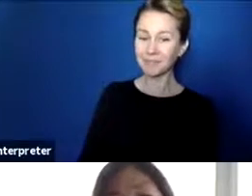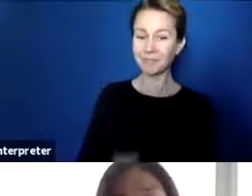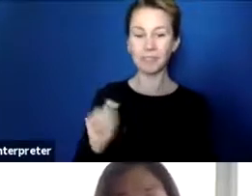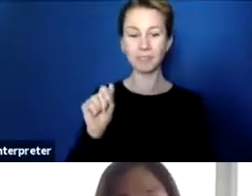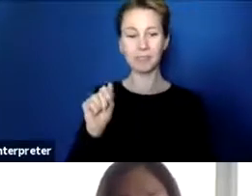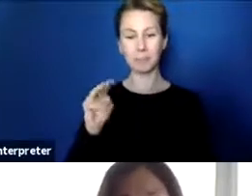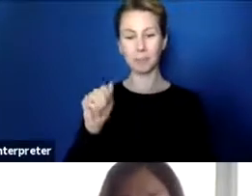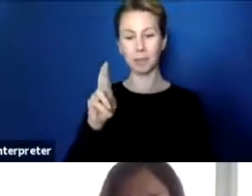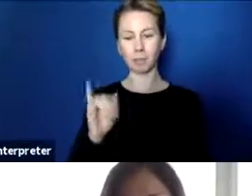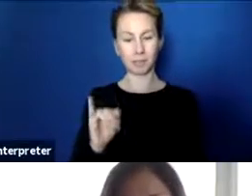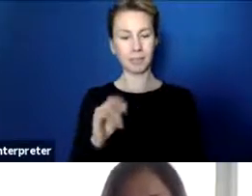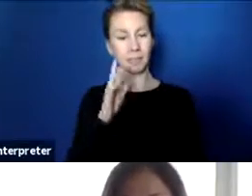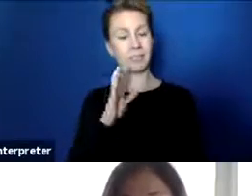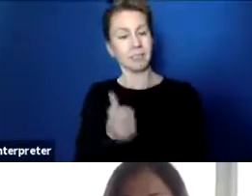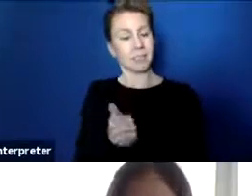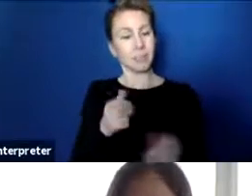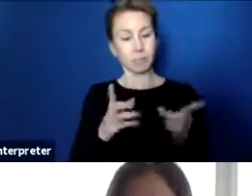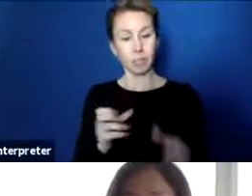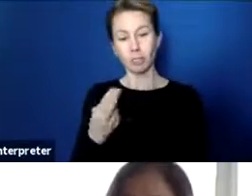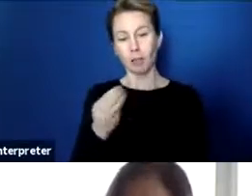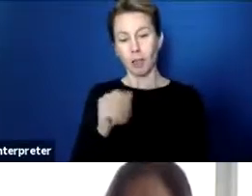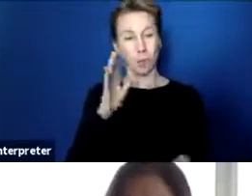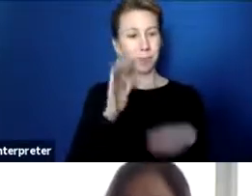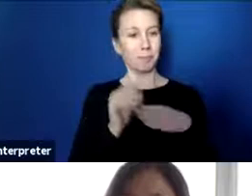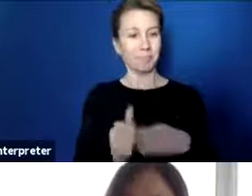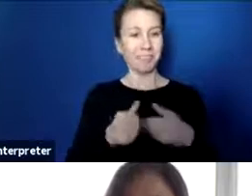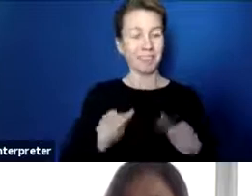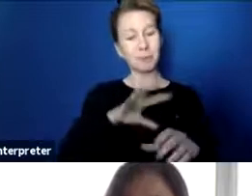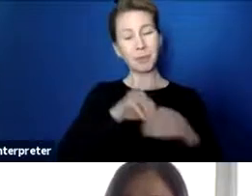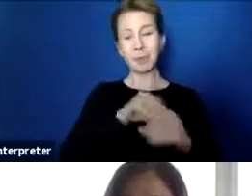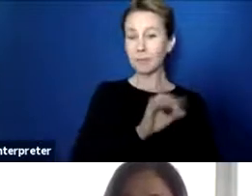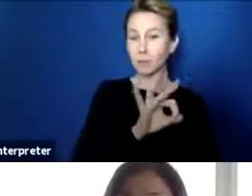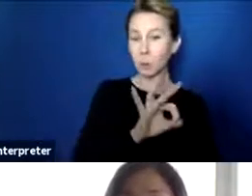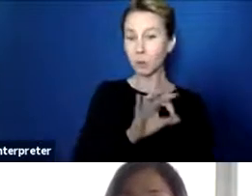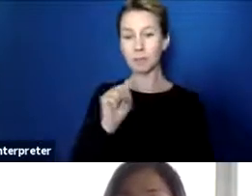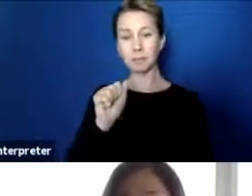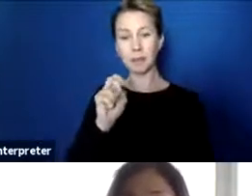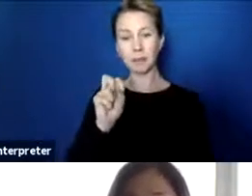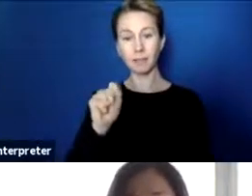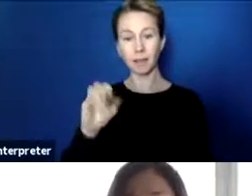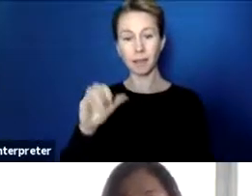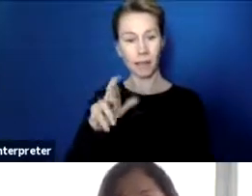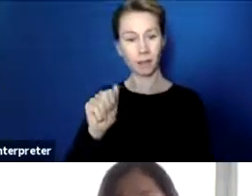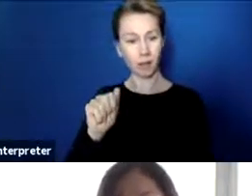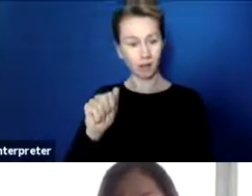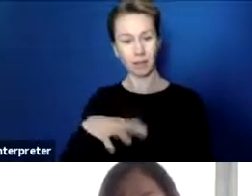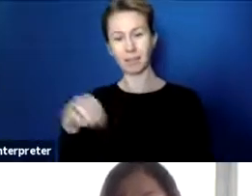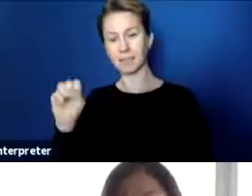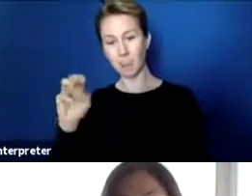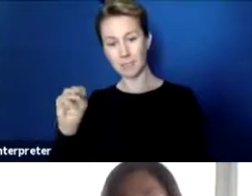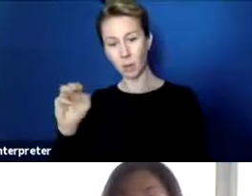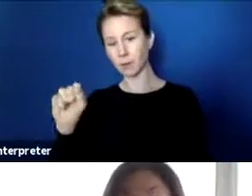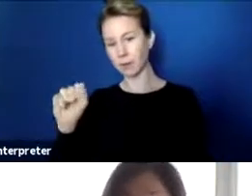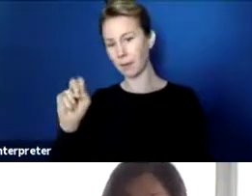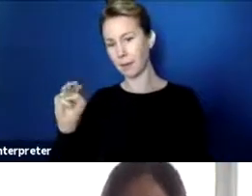the California Elder Justice Coalition for partnering with us for this webinar. Thank you, Mike. All